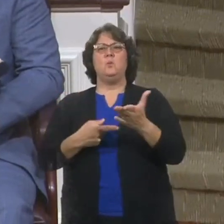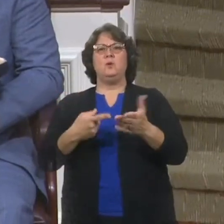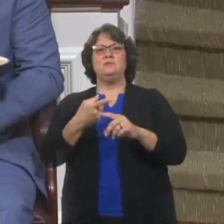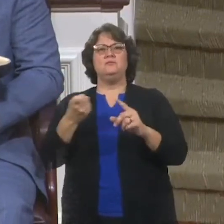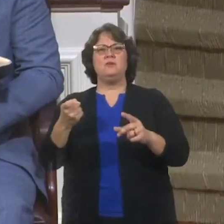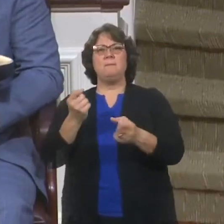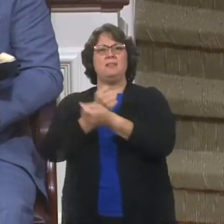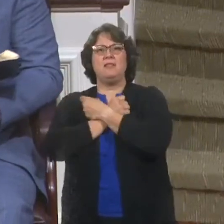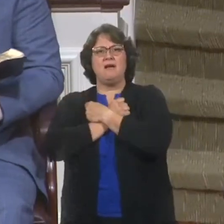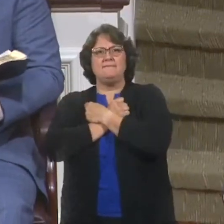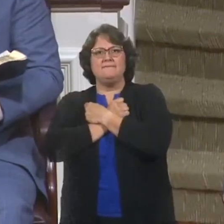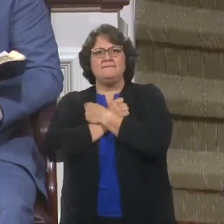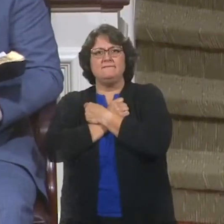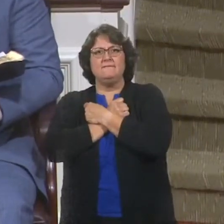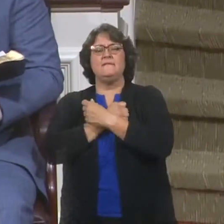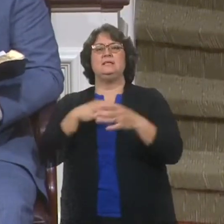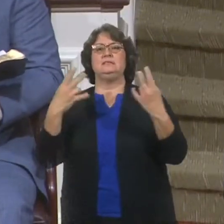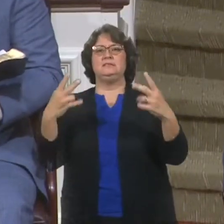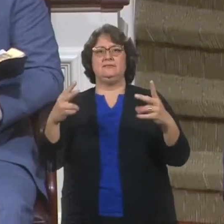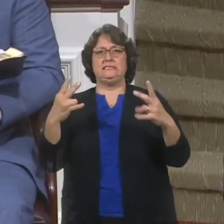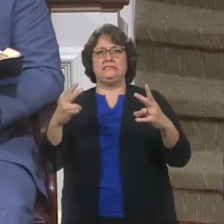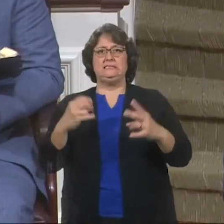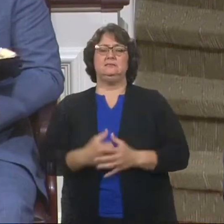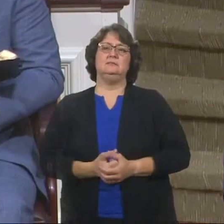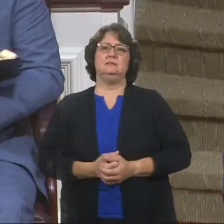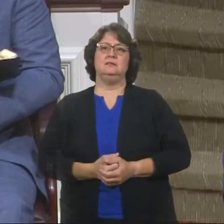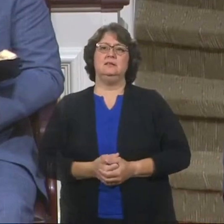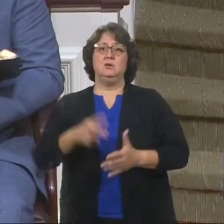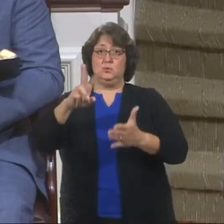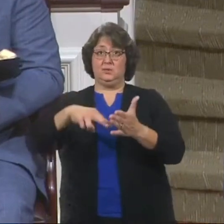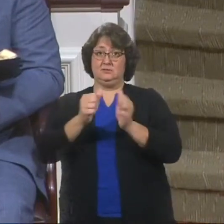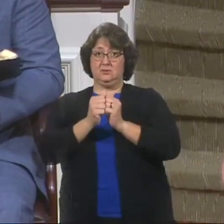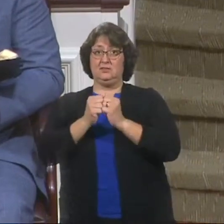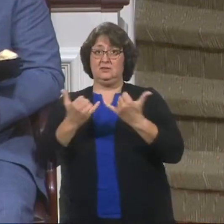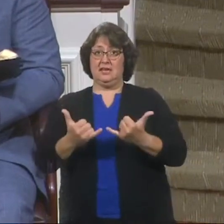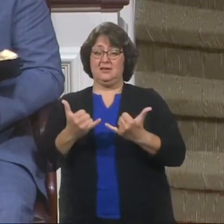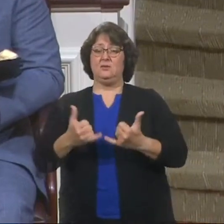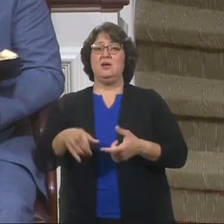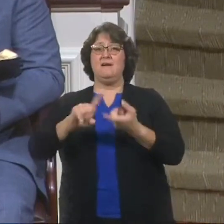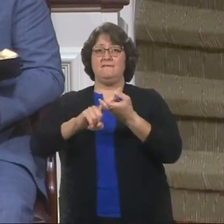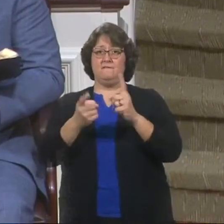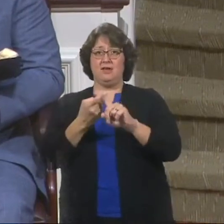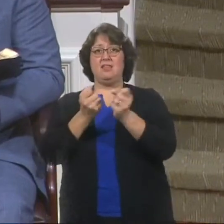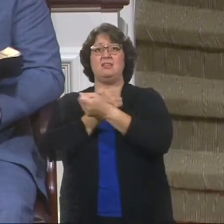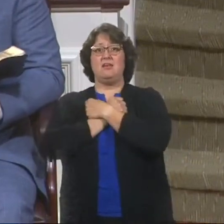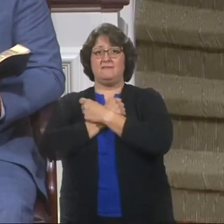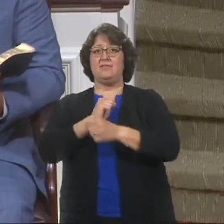of love? 17:17. Read it with me if you would, please. A friend.